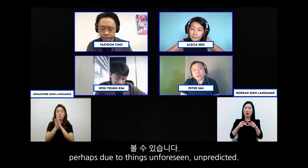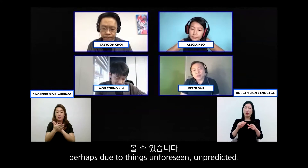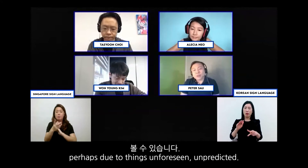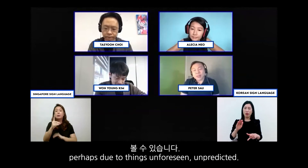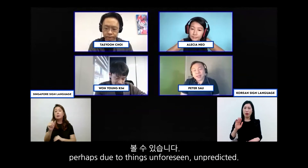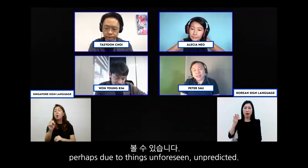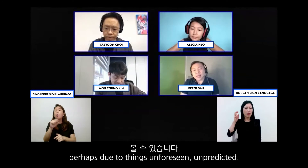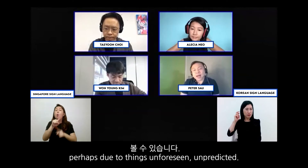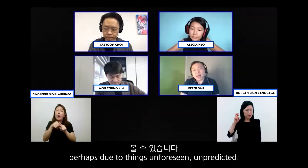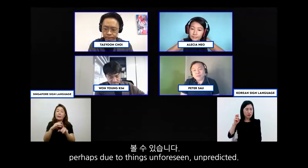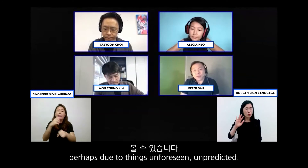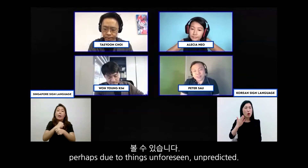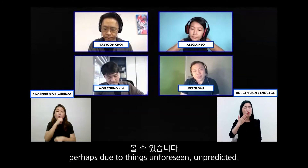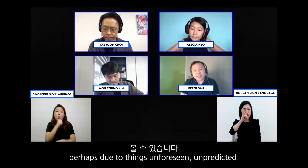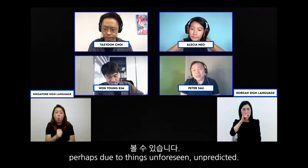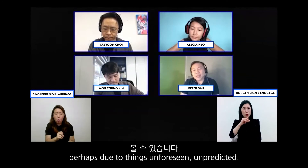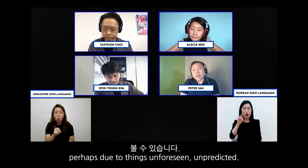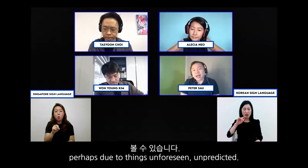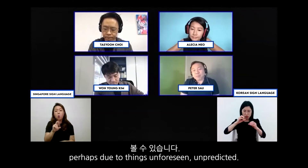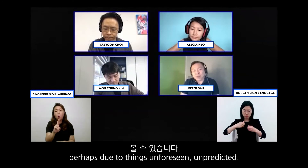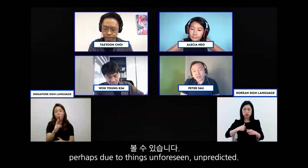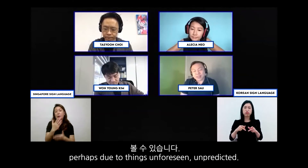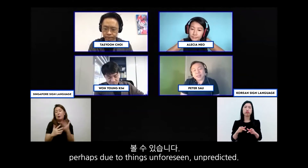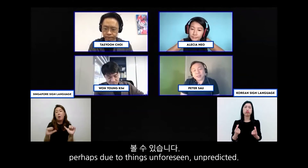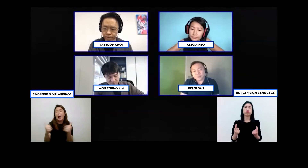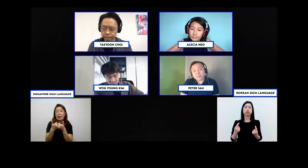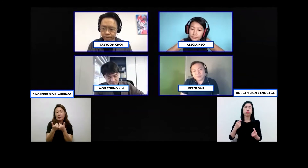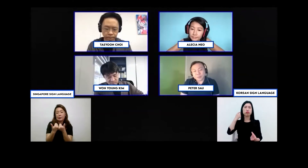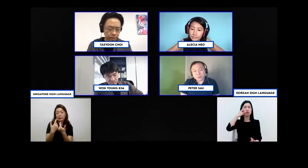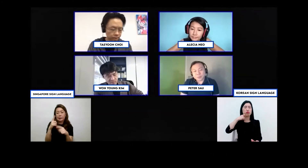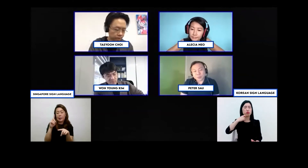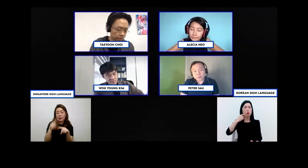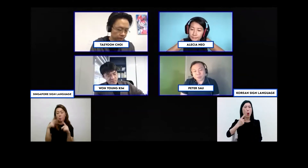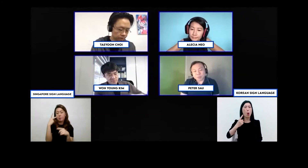perhaps due to things unforeseen, unpredicted.